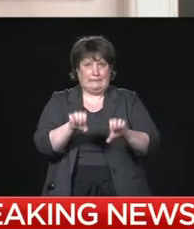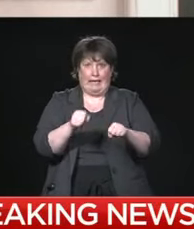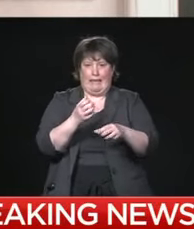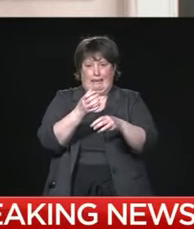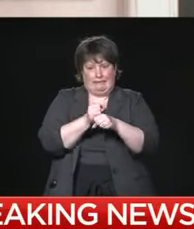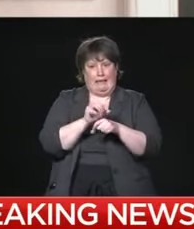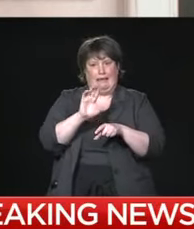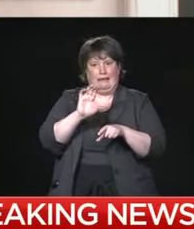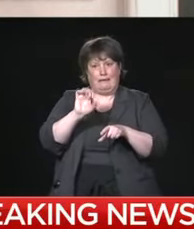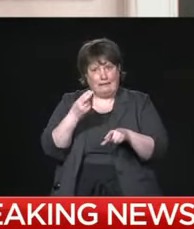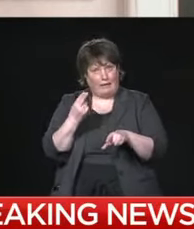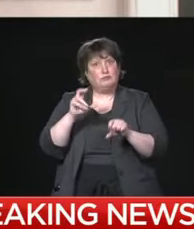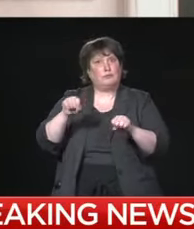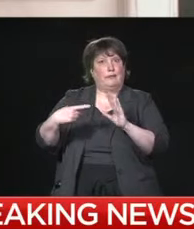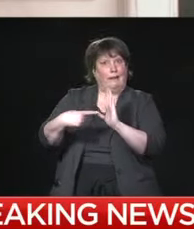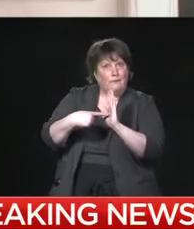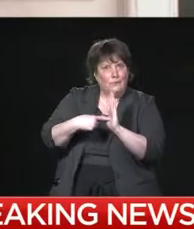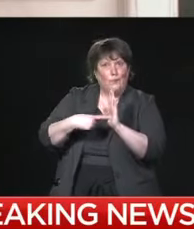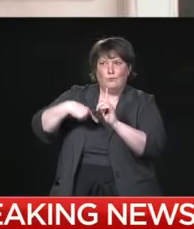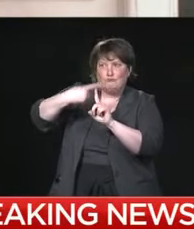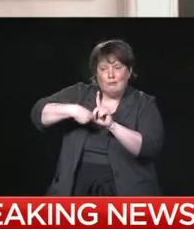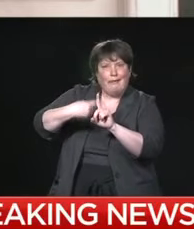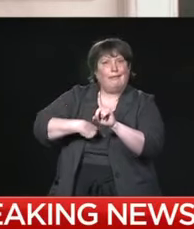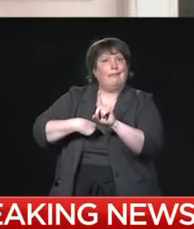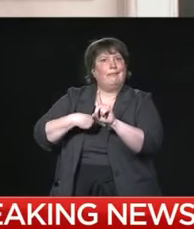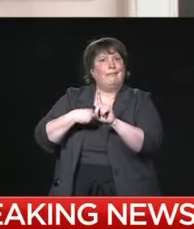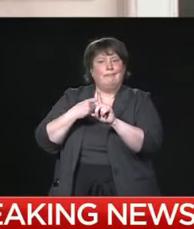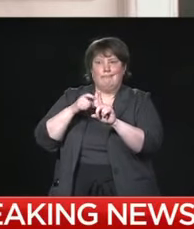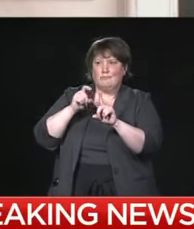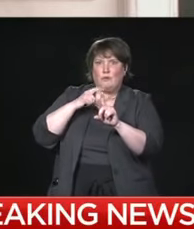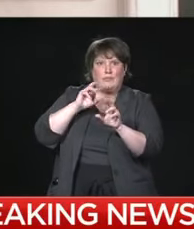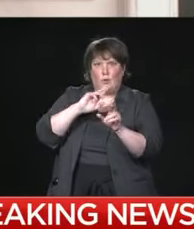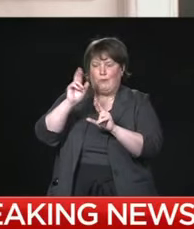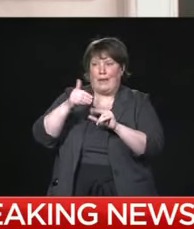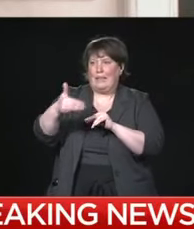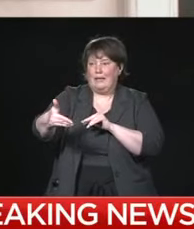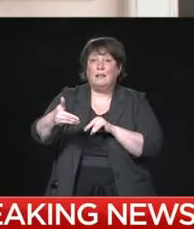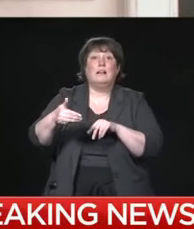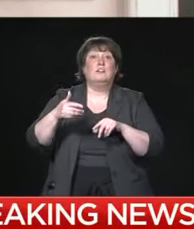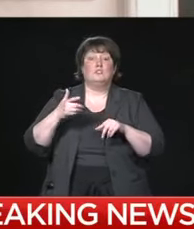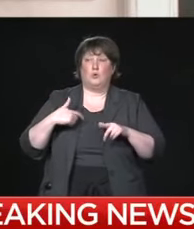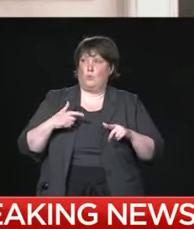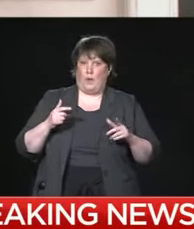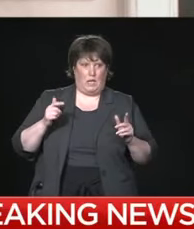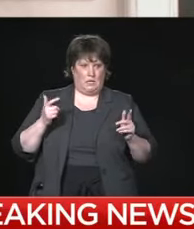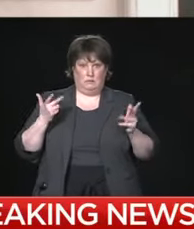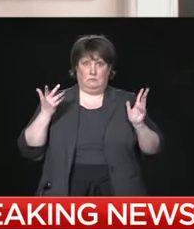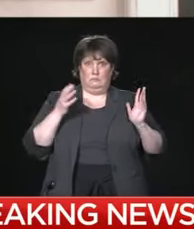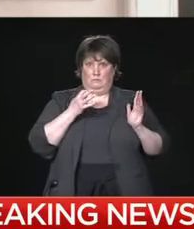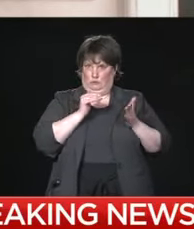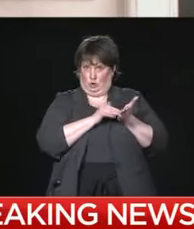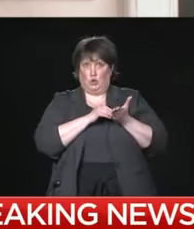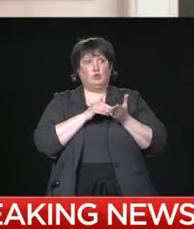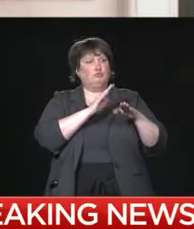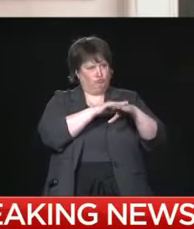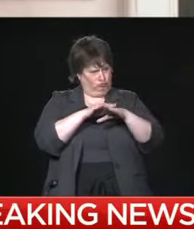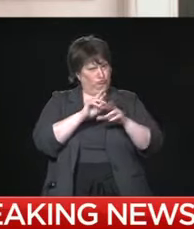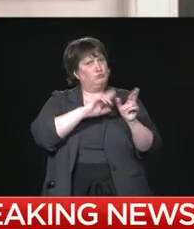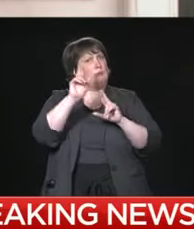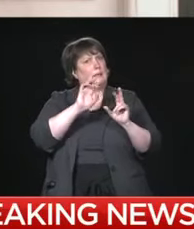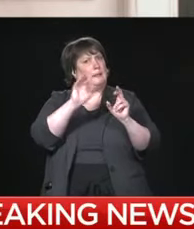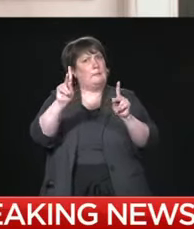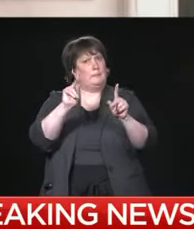liquidity necessary to get through the coming months so that we can be strong once we get through this crisis at the end